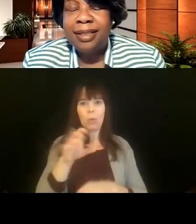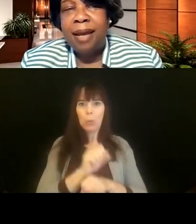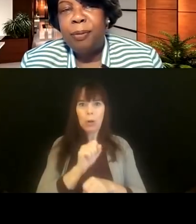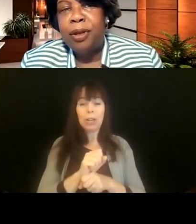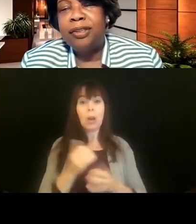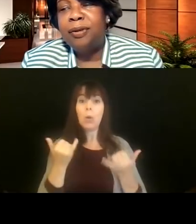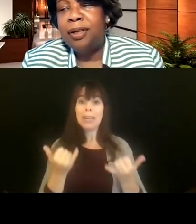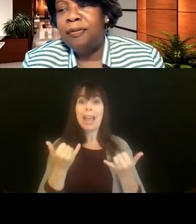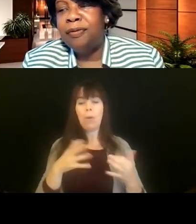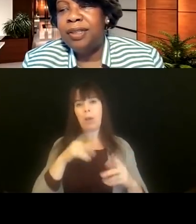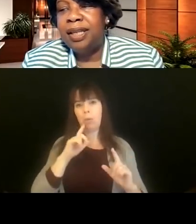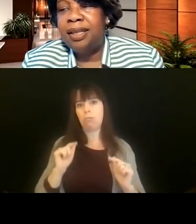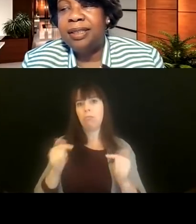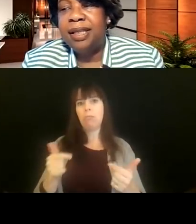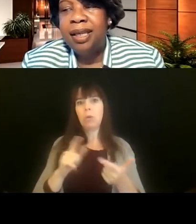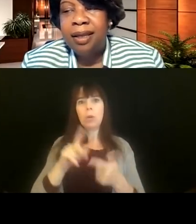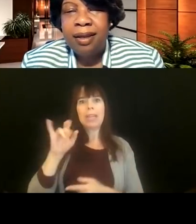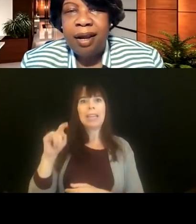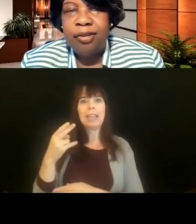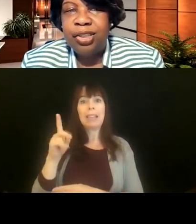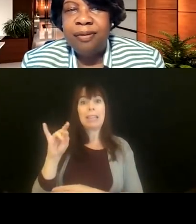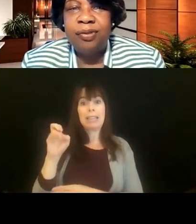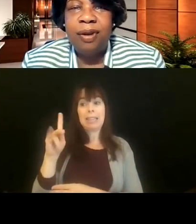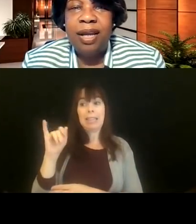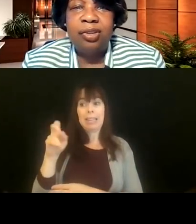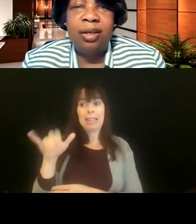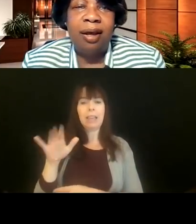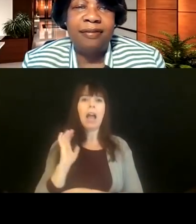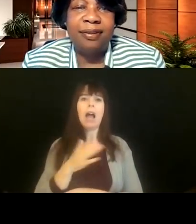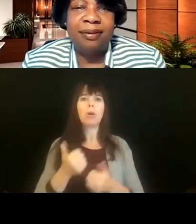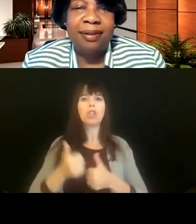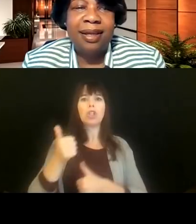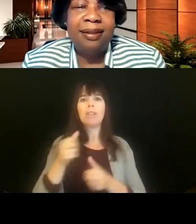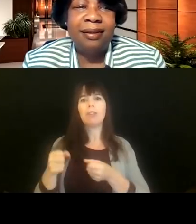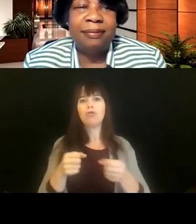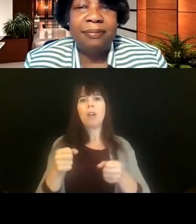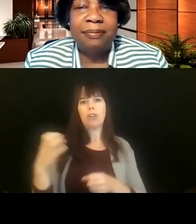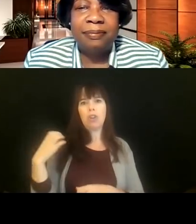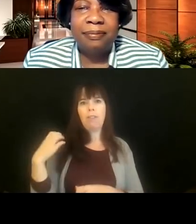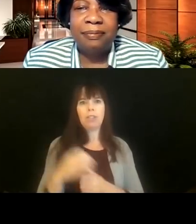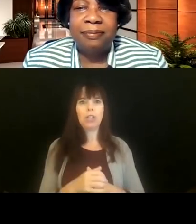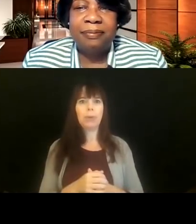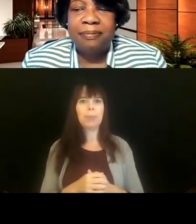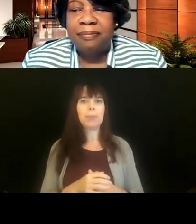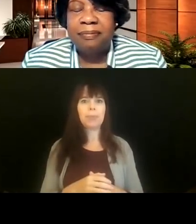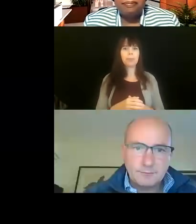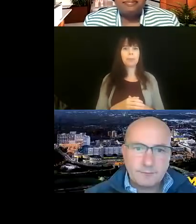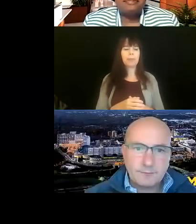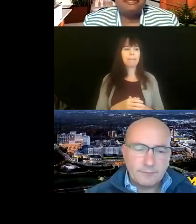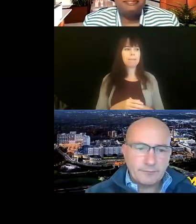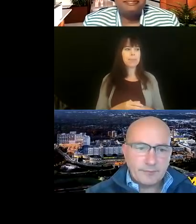this time, I'm going to turn it over to Keith Dickey, our Chief Strategy Officer. Keith?